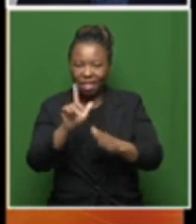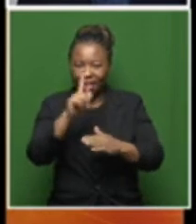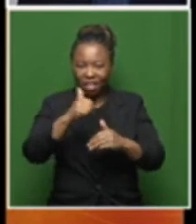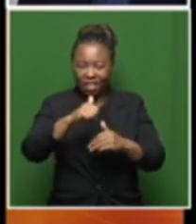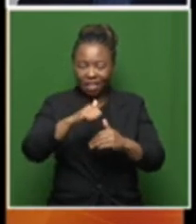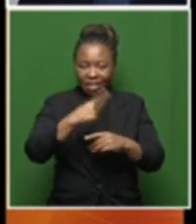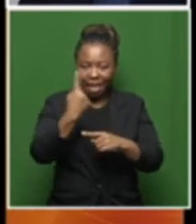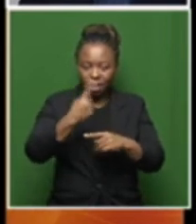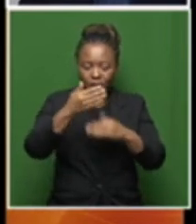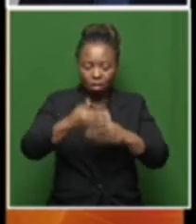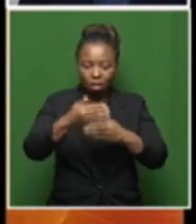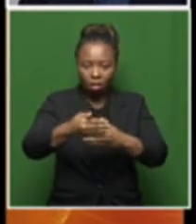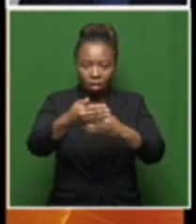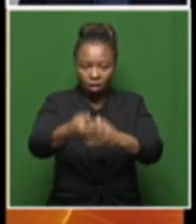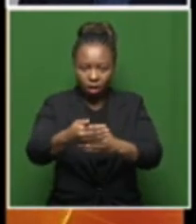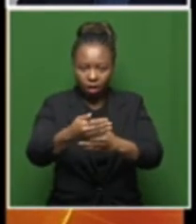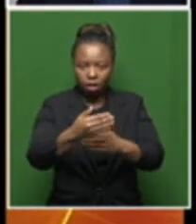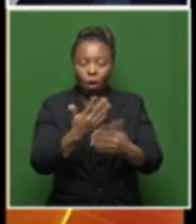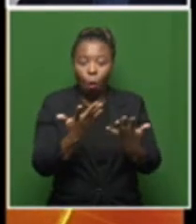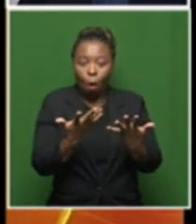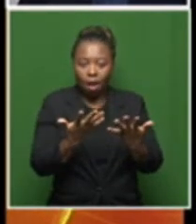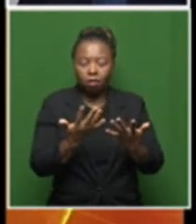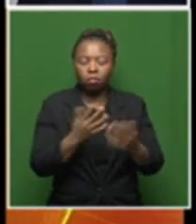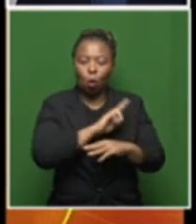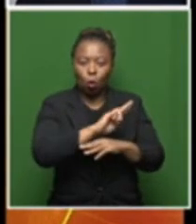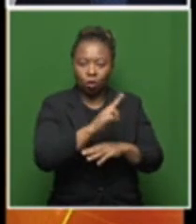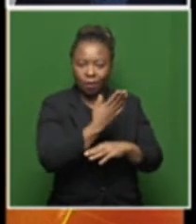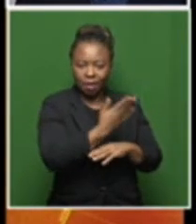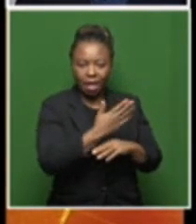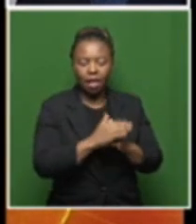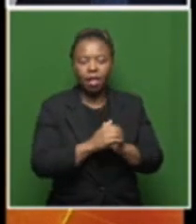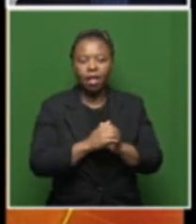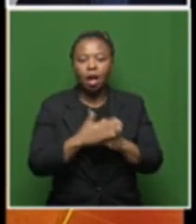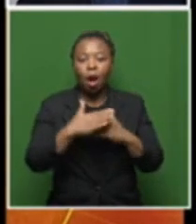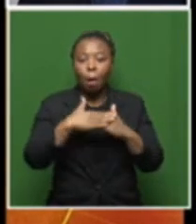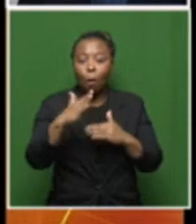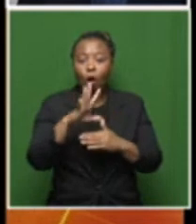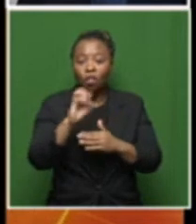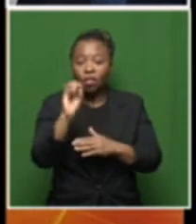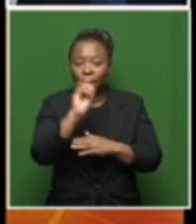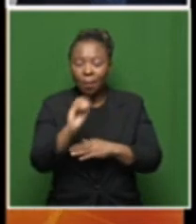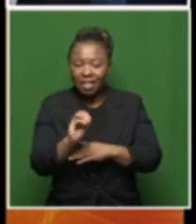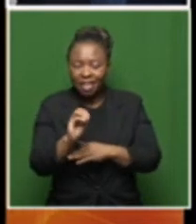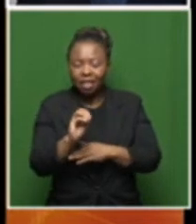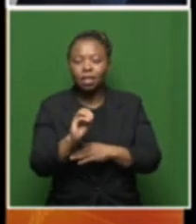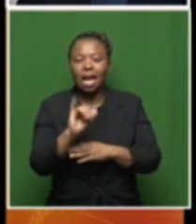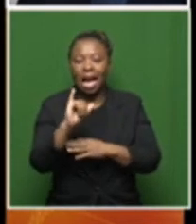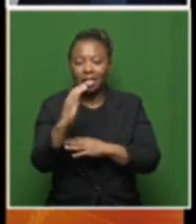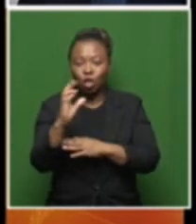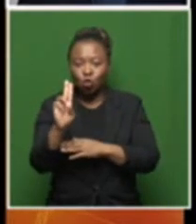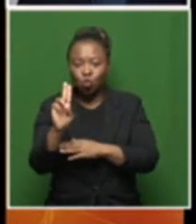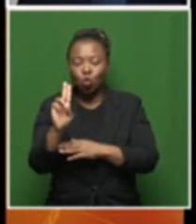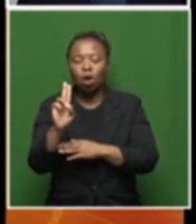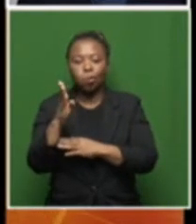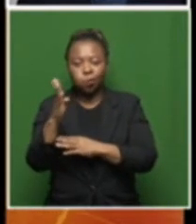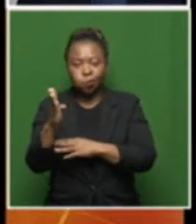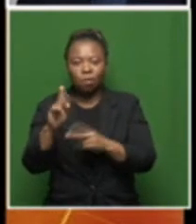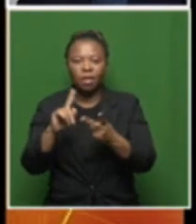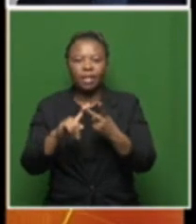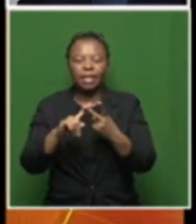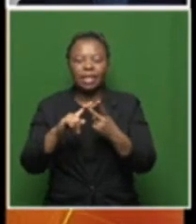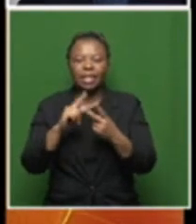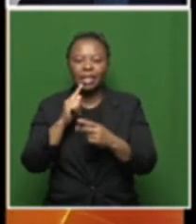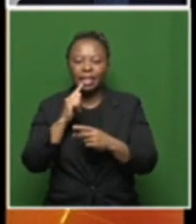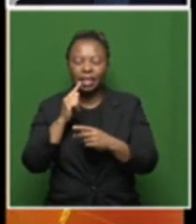average for current admission in hospitals. And we also have now more than 50% of our high care and intensive care and high flow nasal oxygen